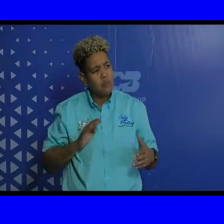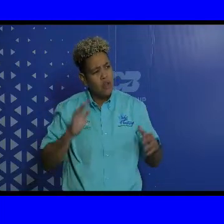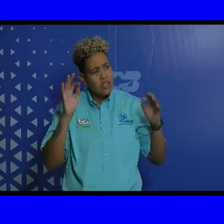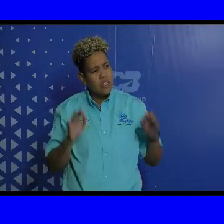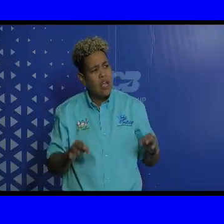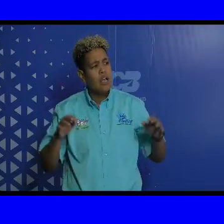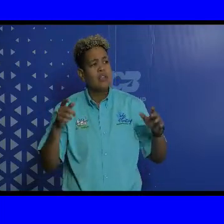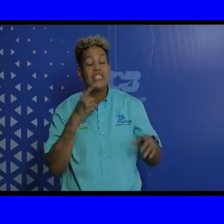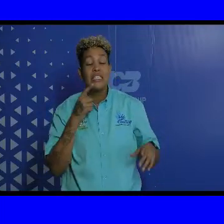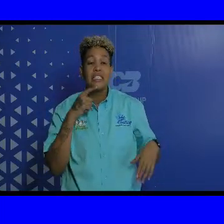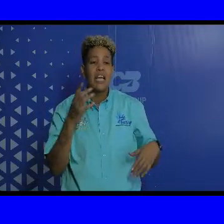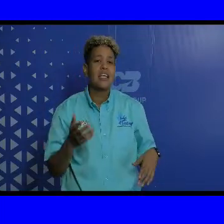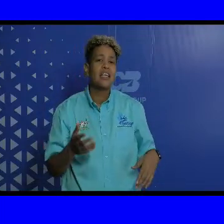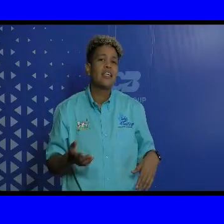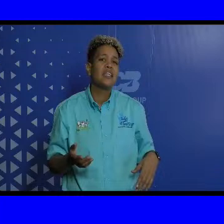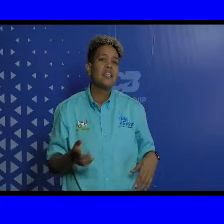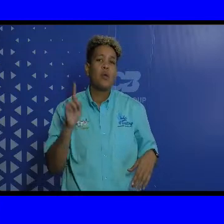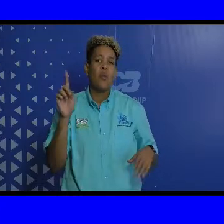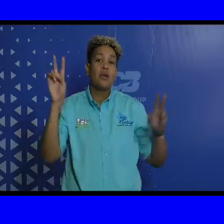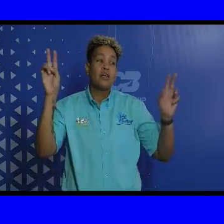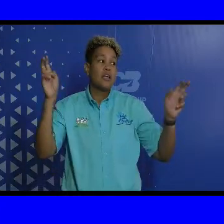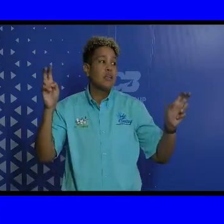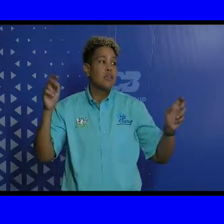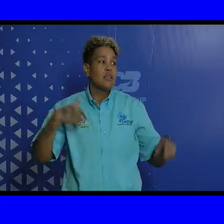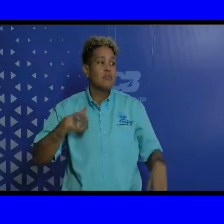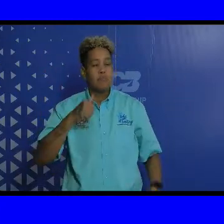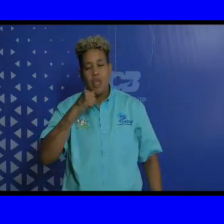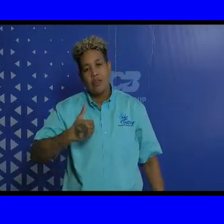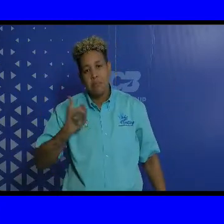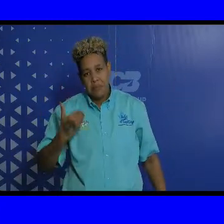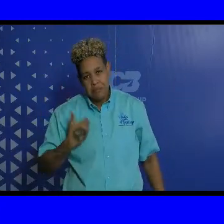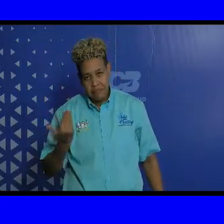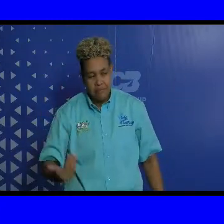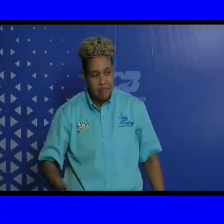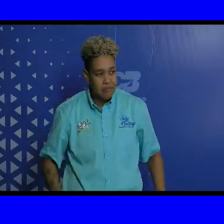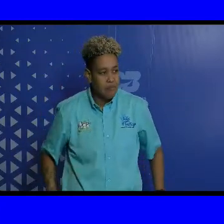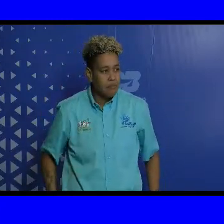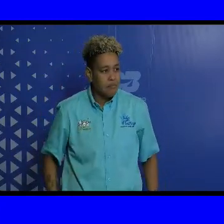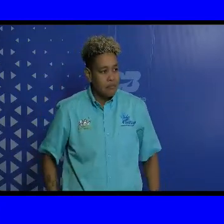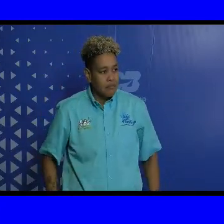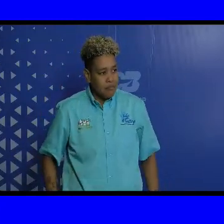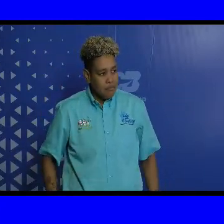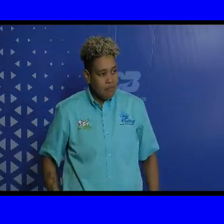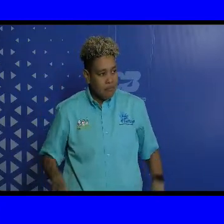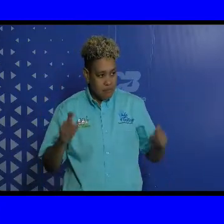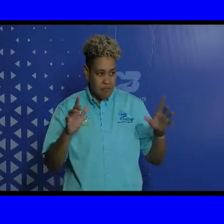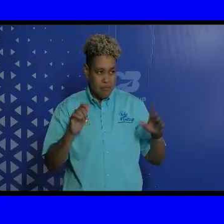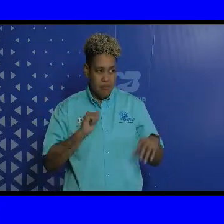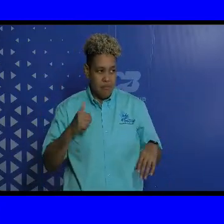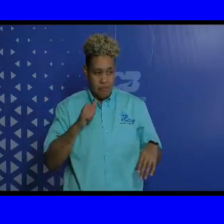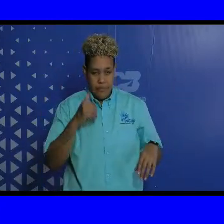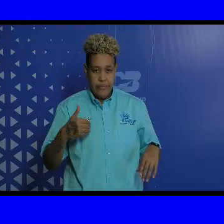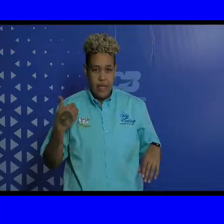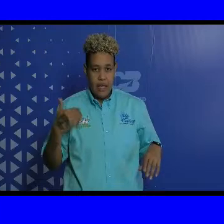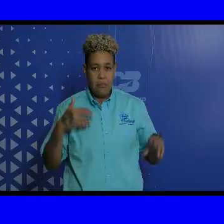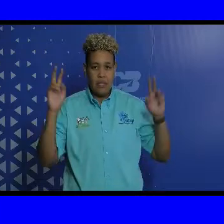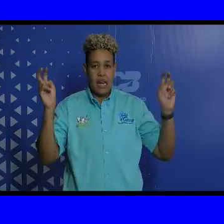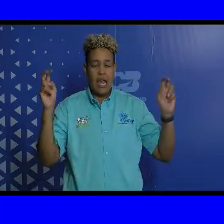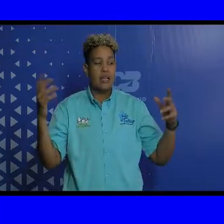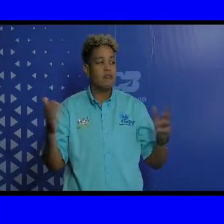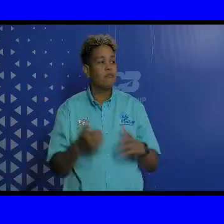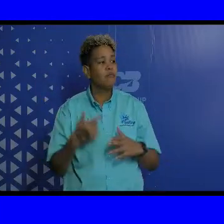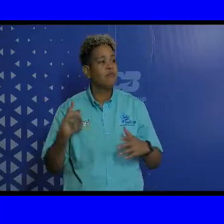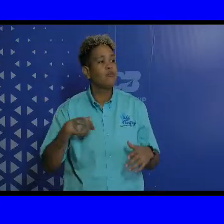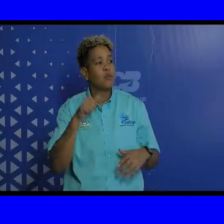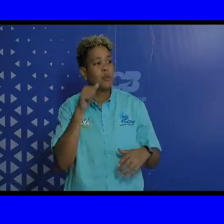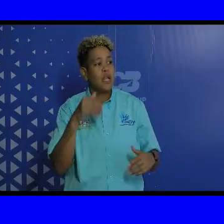reached a conclusion that was captured in one line said by our chairman, the "I'm not happy" line. So we